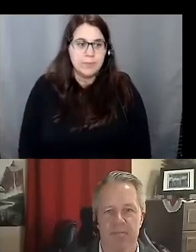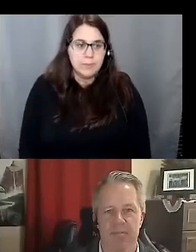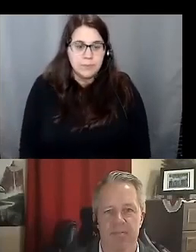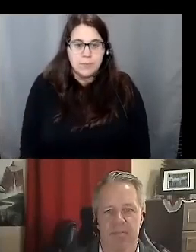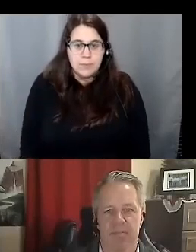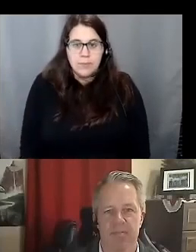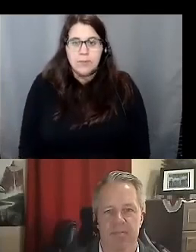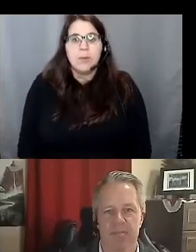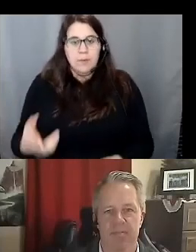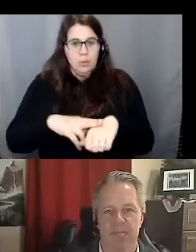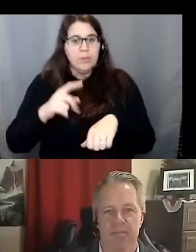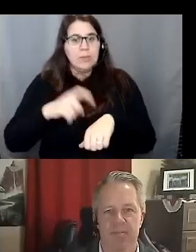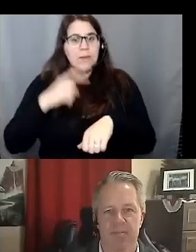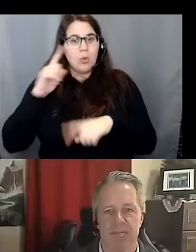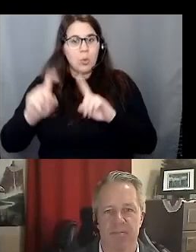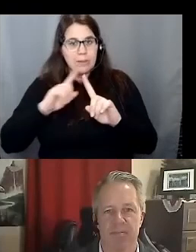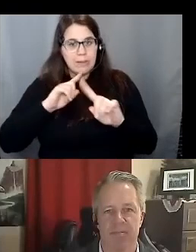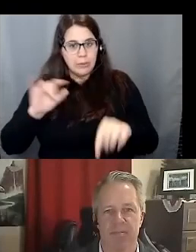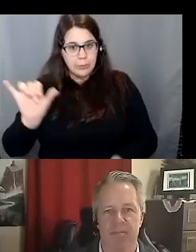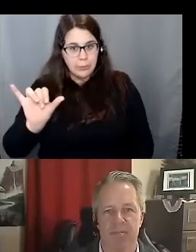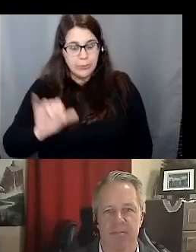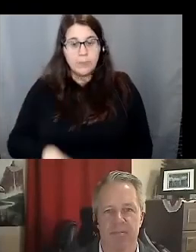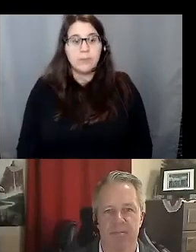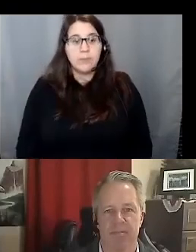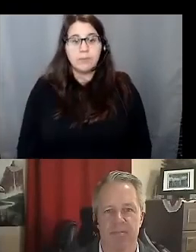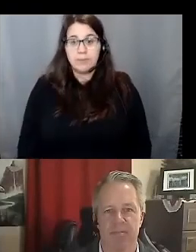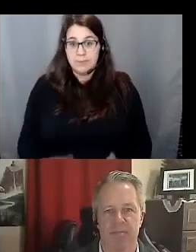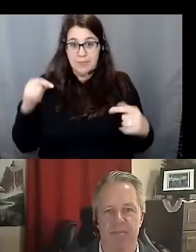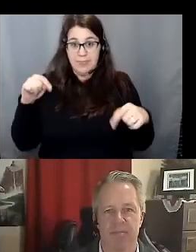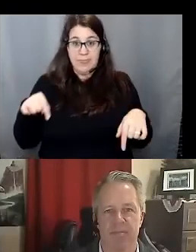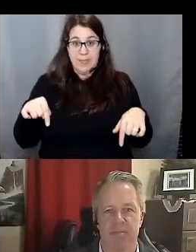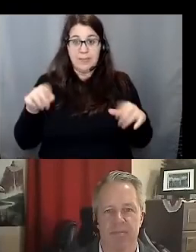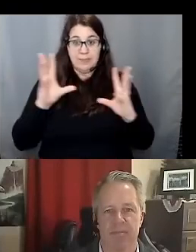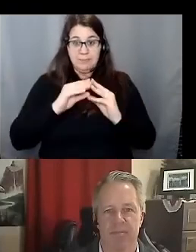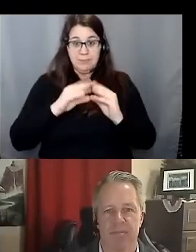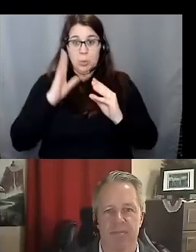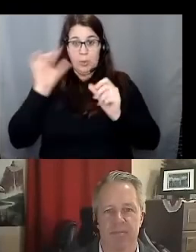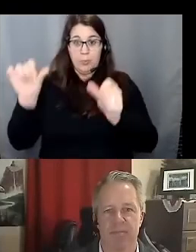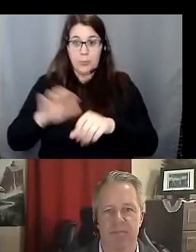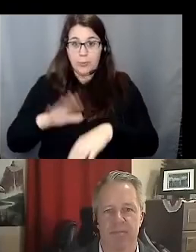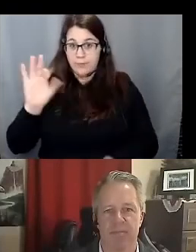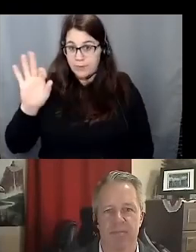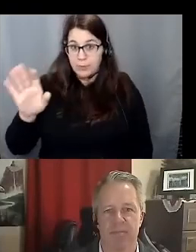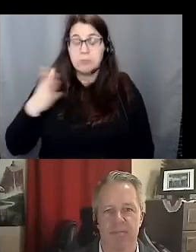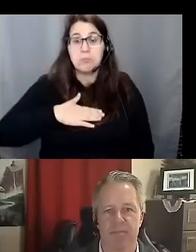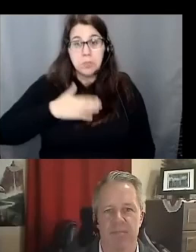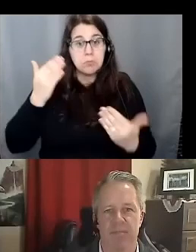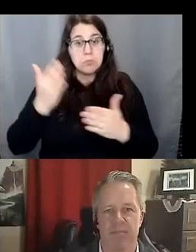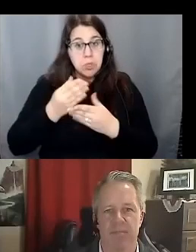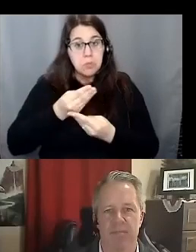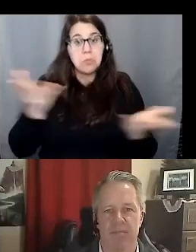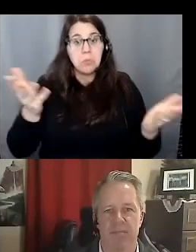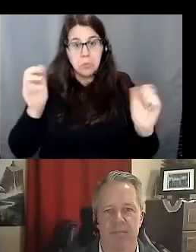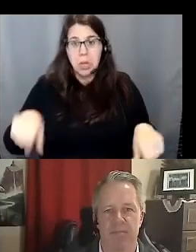include time for question and answer. We will post this session to our Facebook page, so please feel free to share it so that we can get